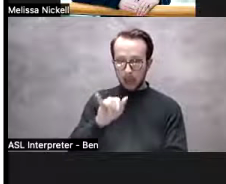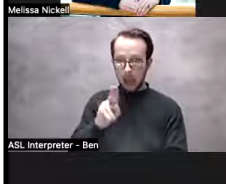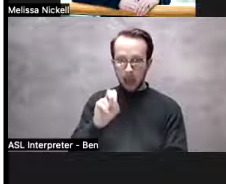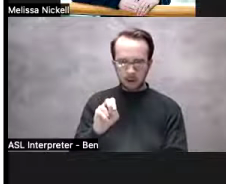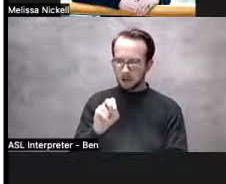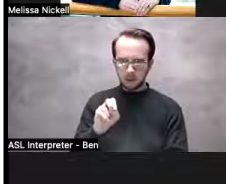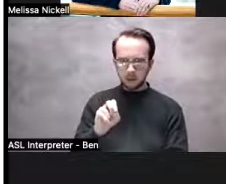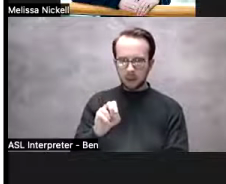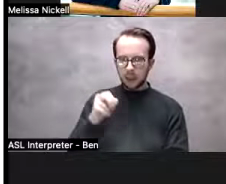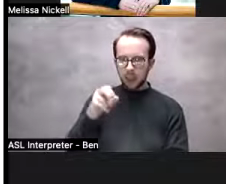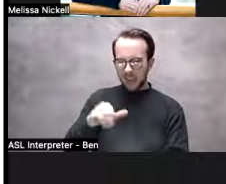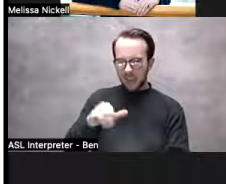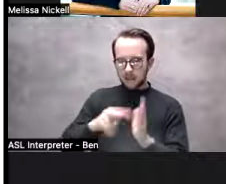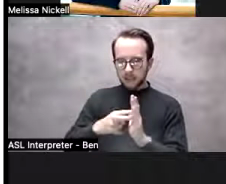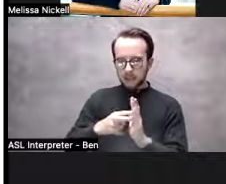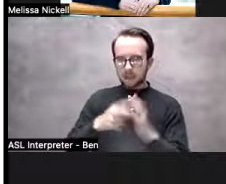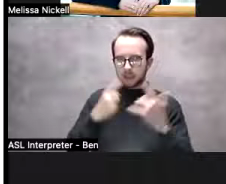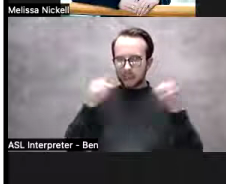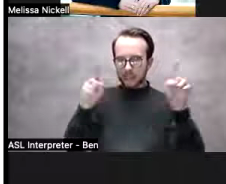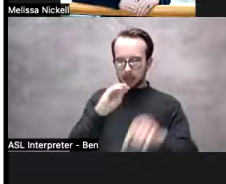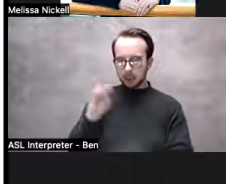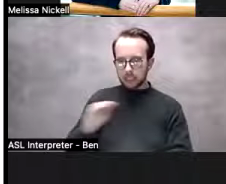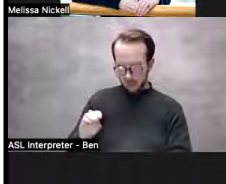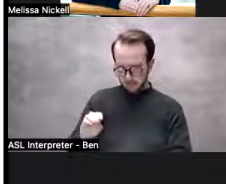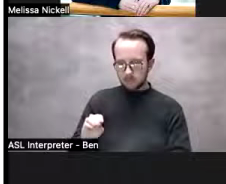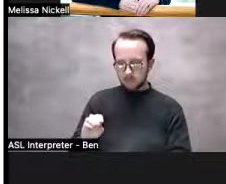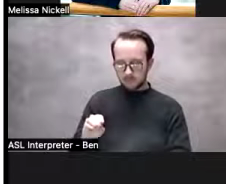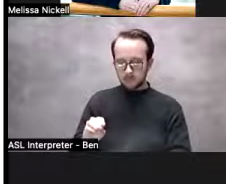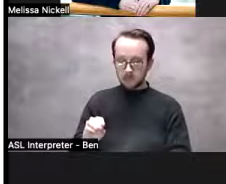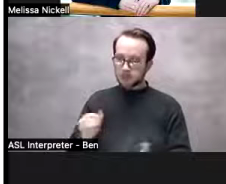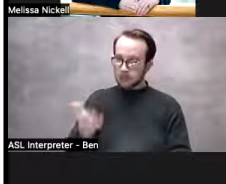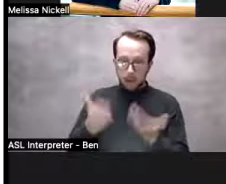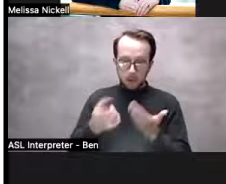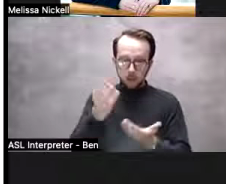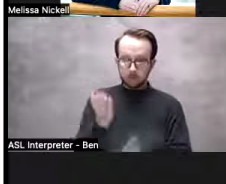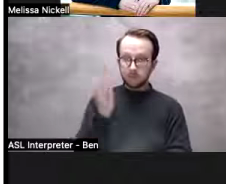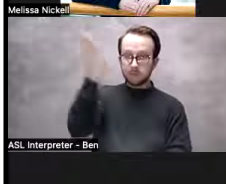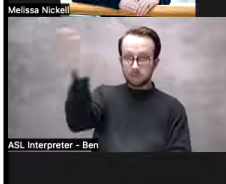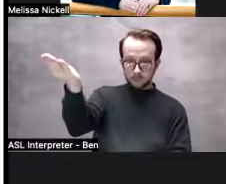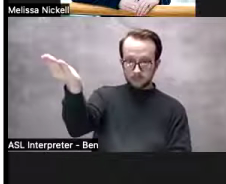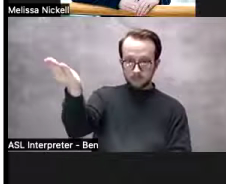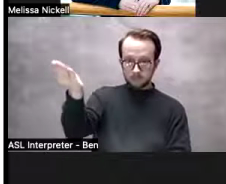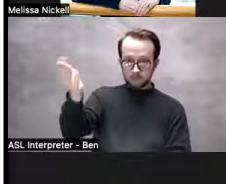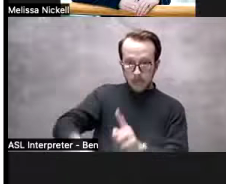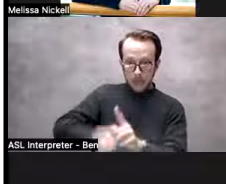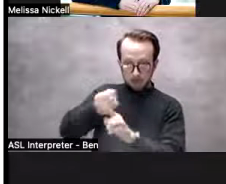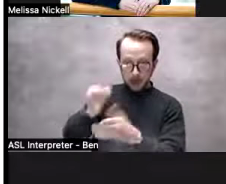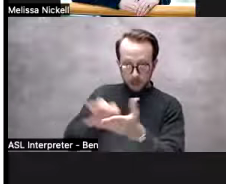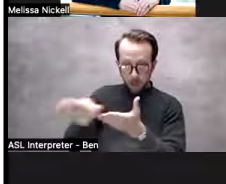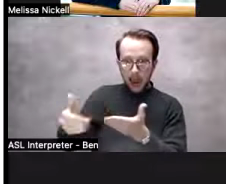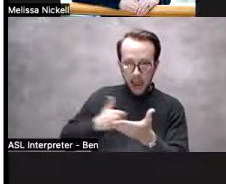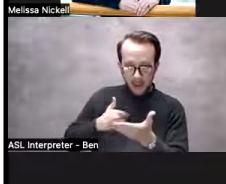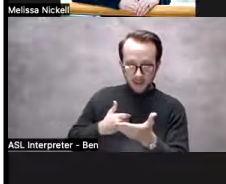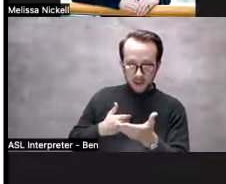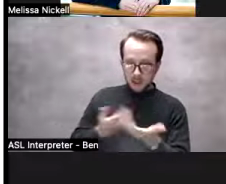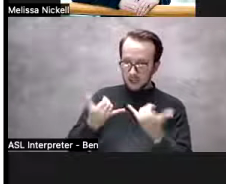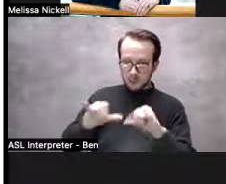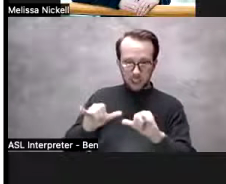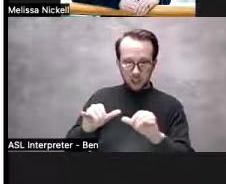percent success rate here. So you may submit a grant and you may get an overall impact score, but you don't actually get